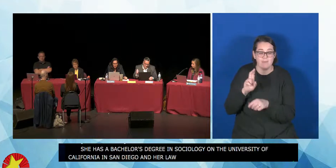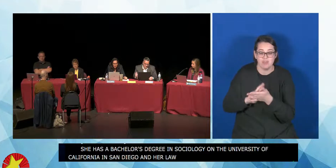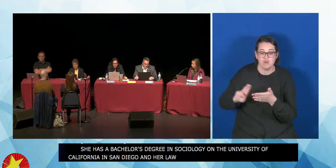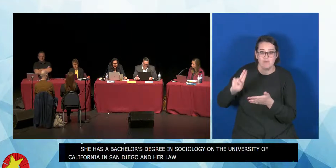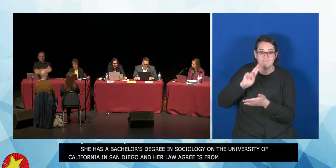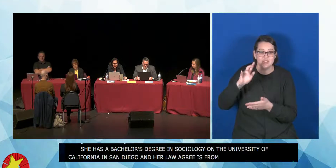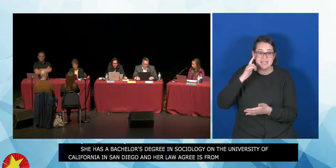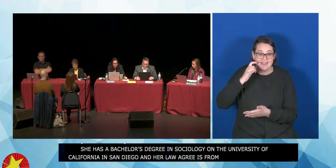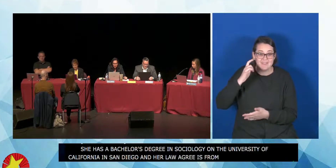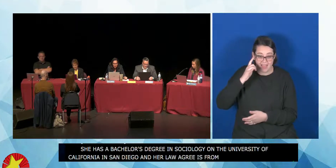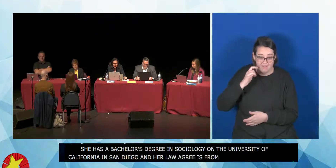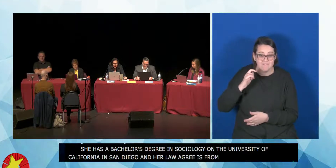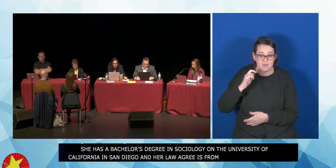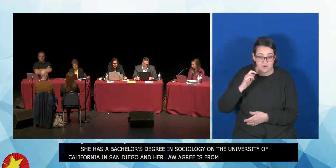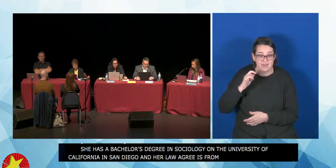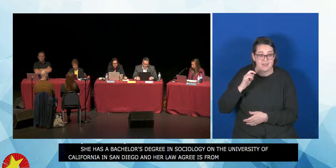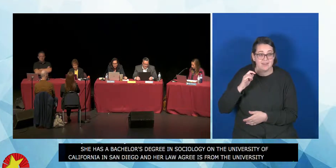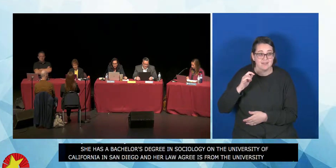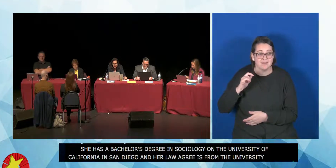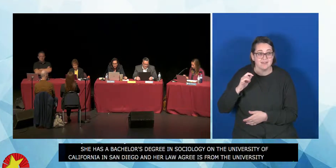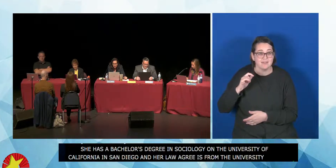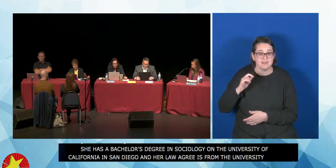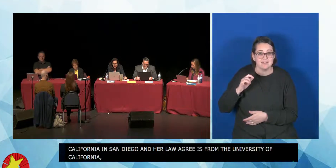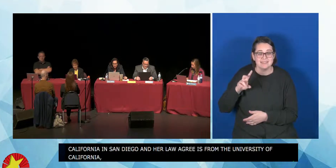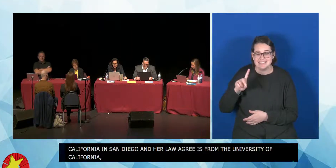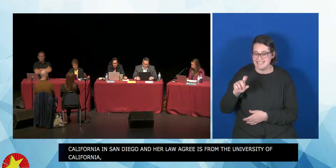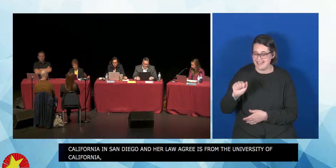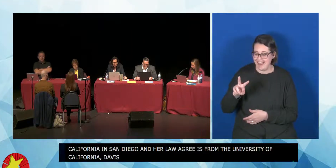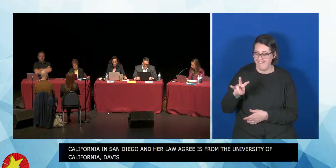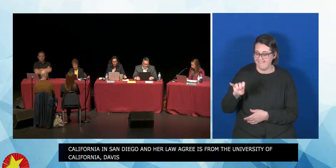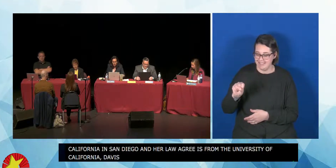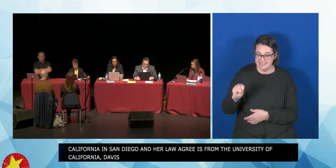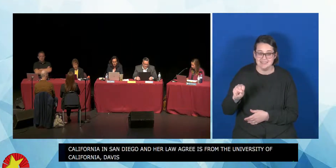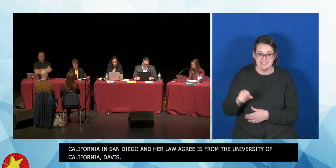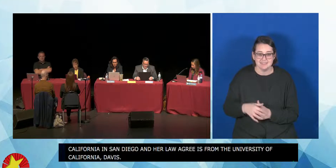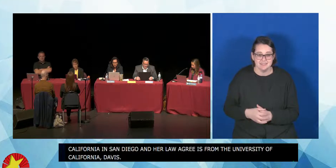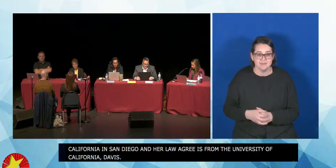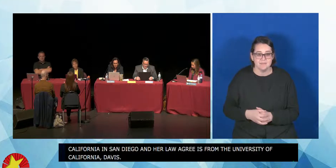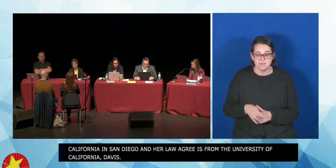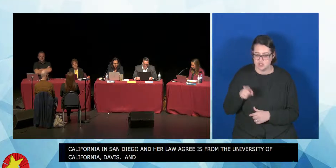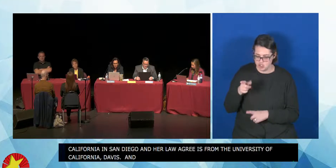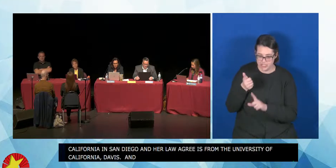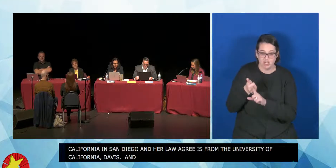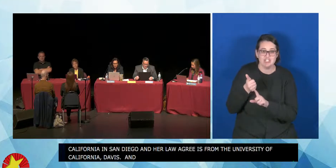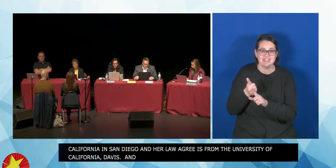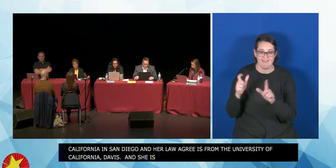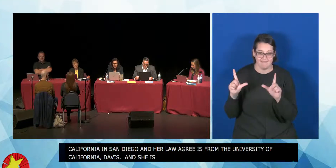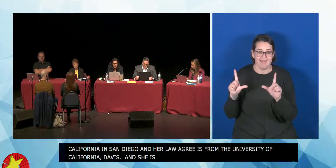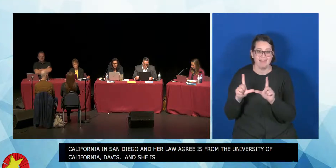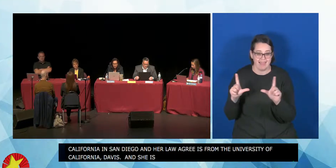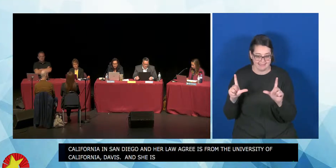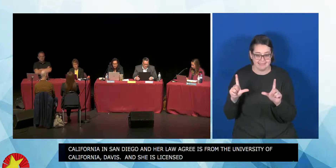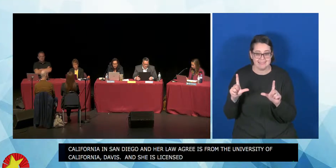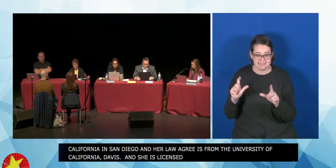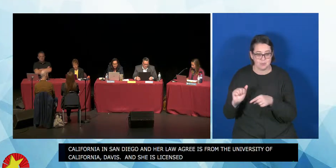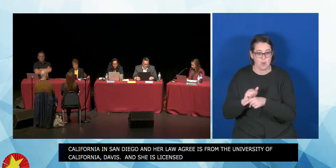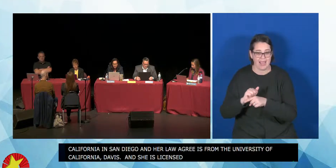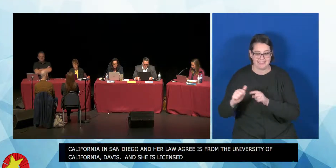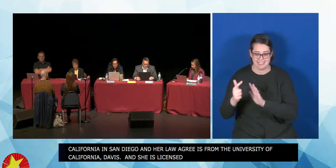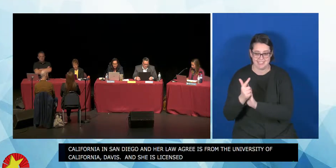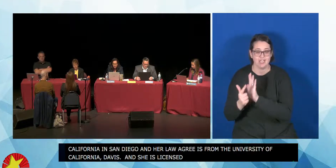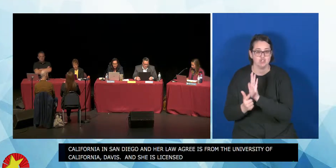of California, Davis. She is licensed to practice as an